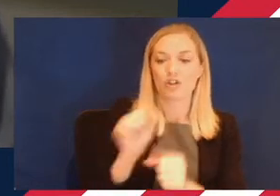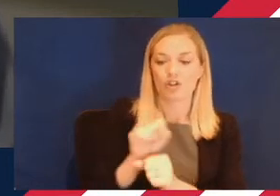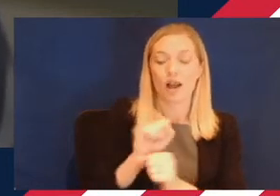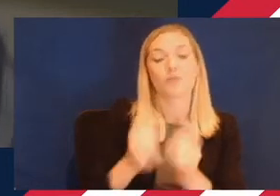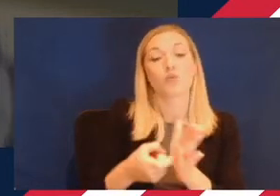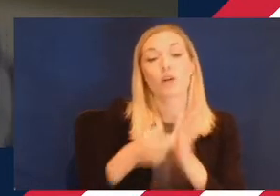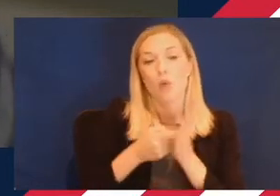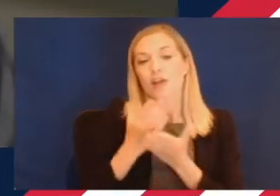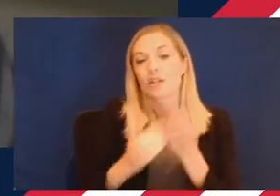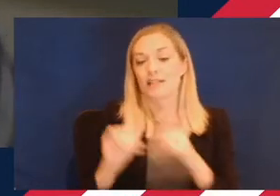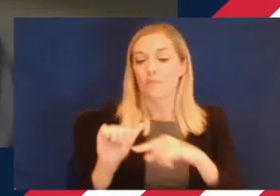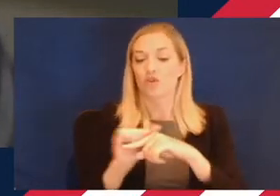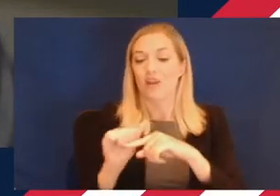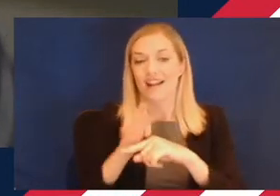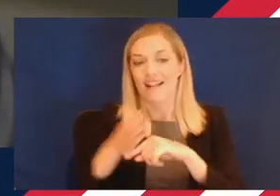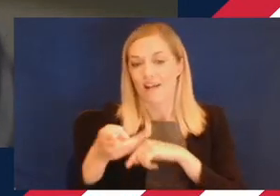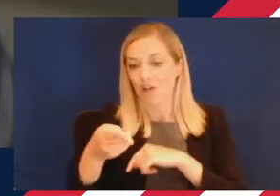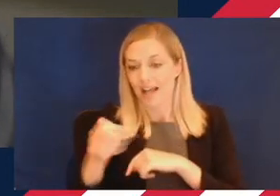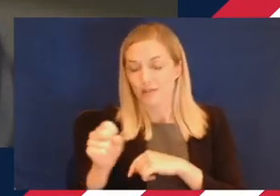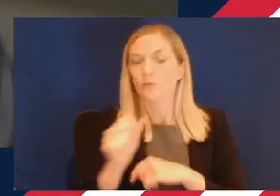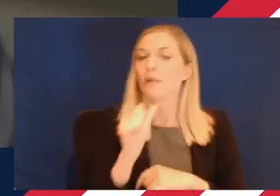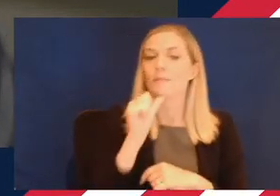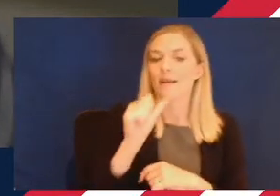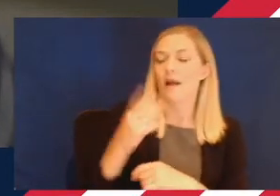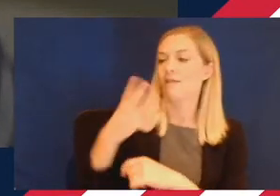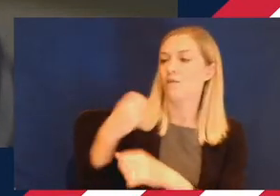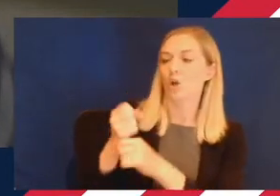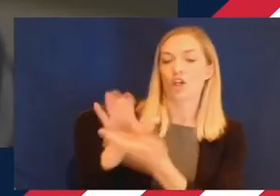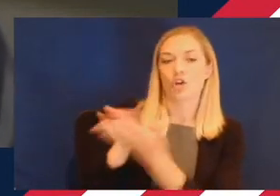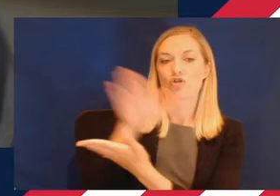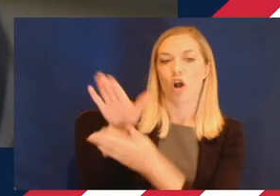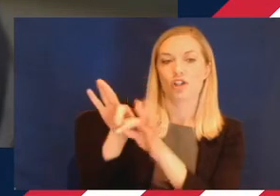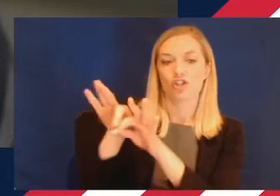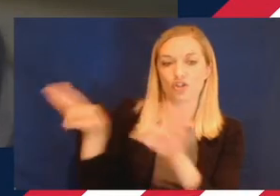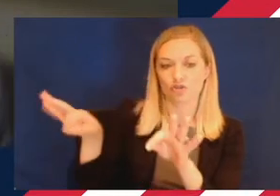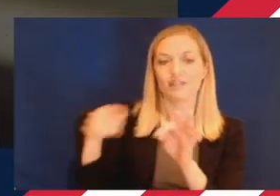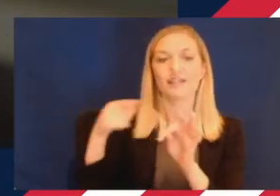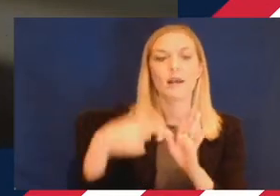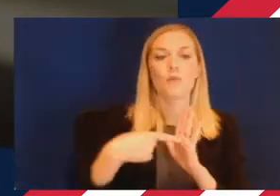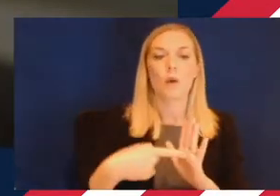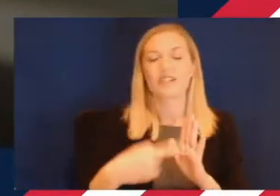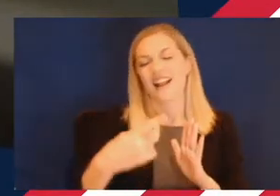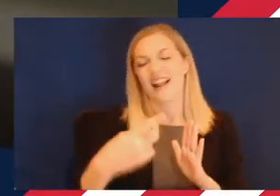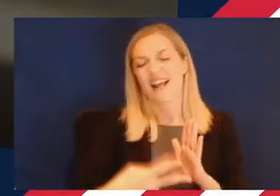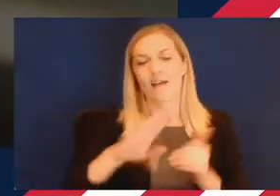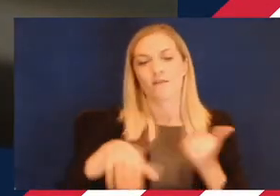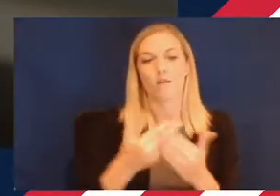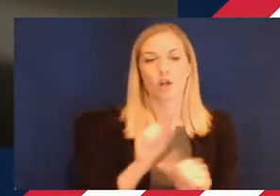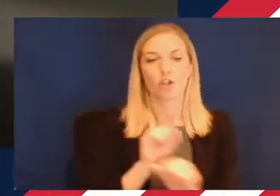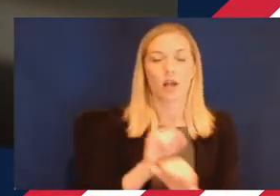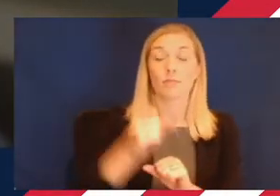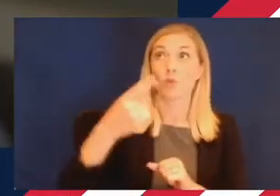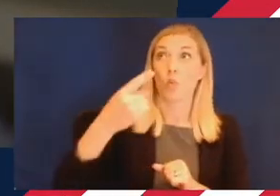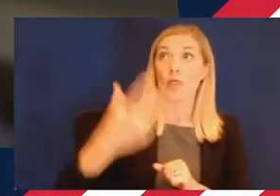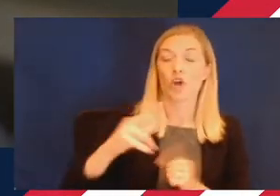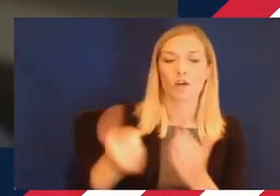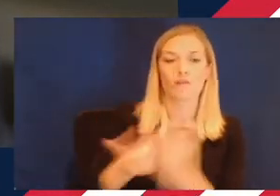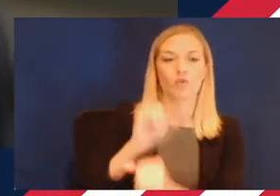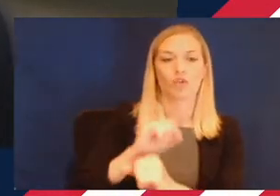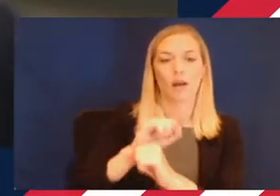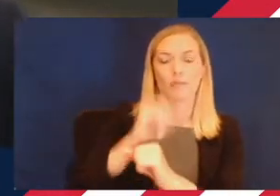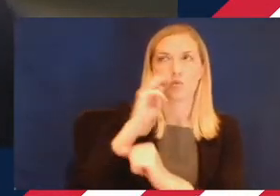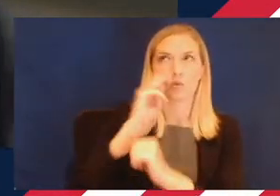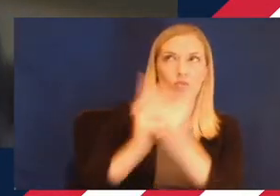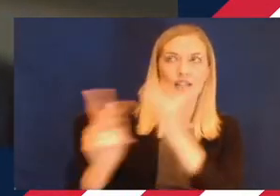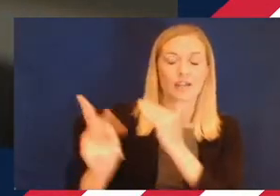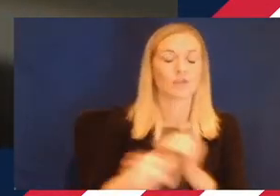school, but not a college degree, represent over half of all jobs and a third of all the new jobs over the next decade. Research from Harvard shows